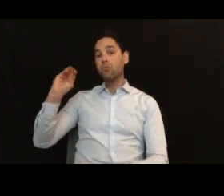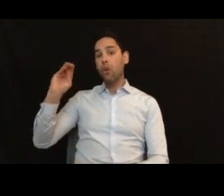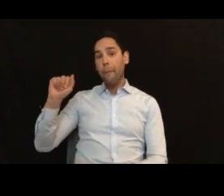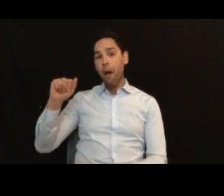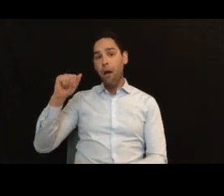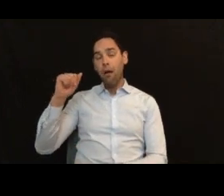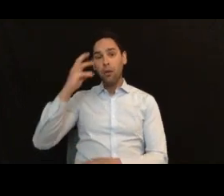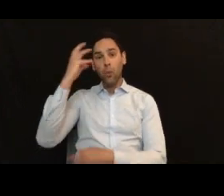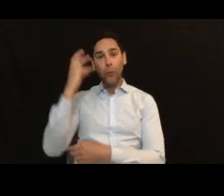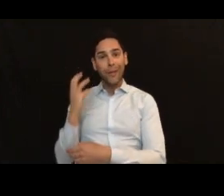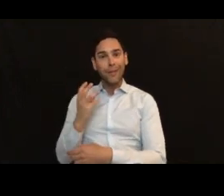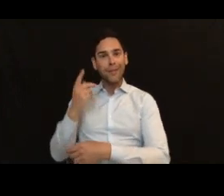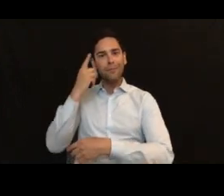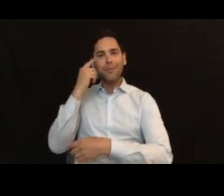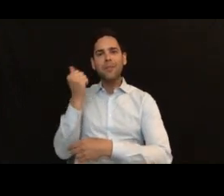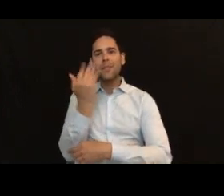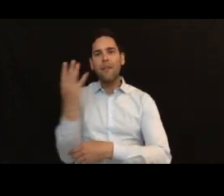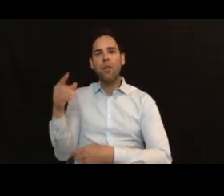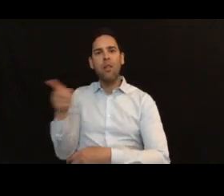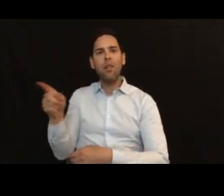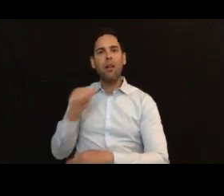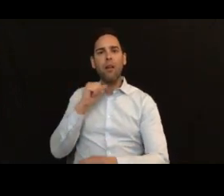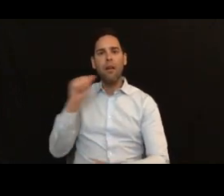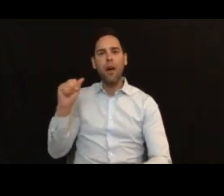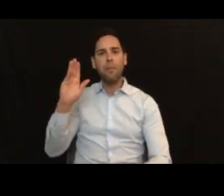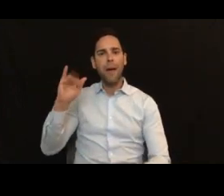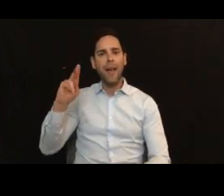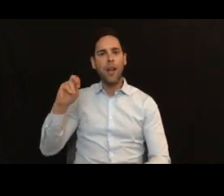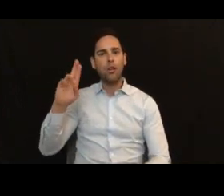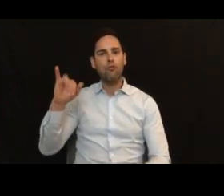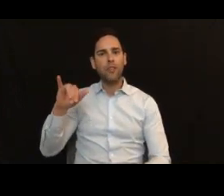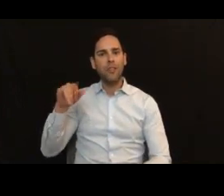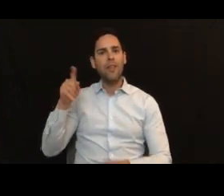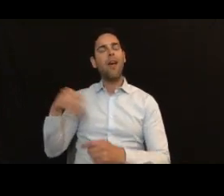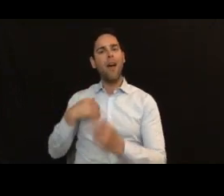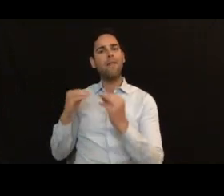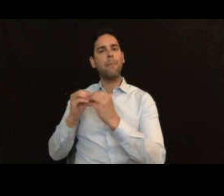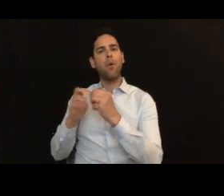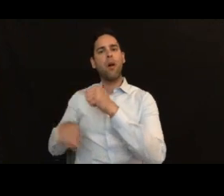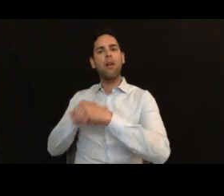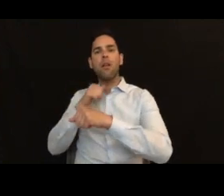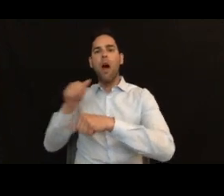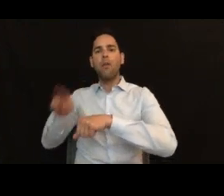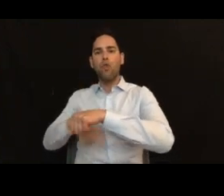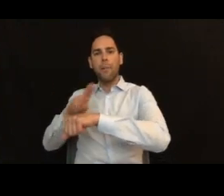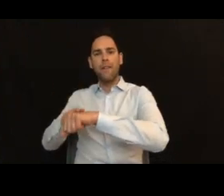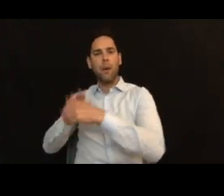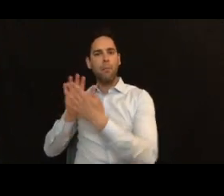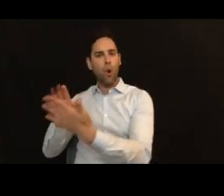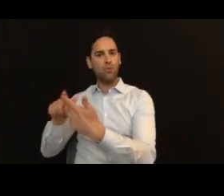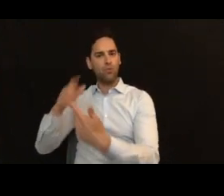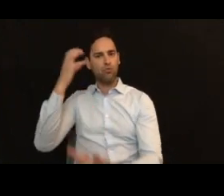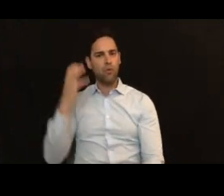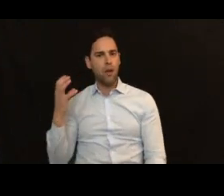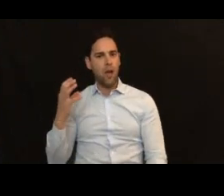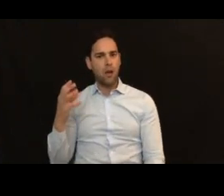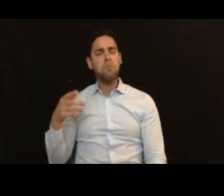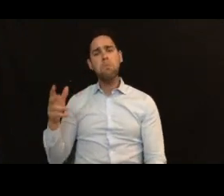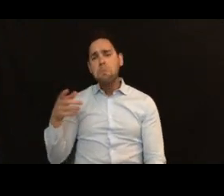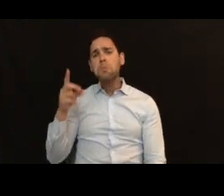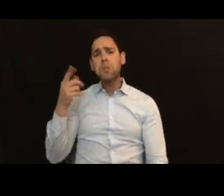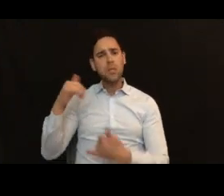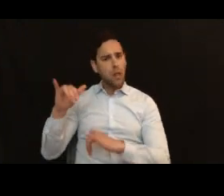them are non-binary, they also have a non-normative approach to the way they do drag. So they do embody femininity visually